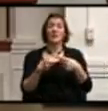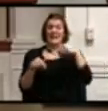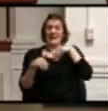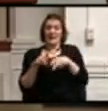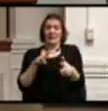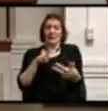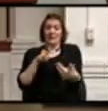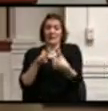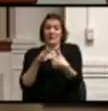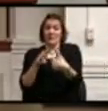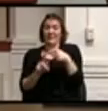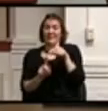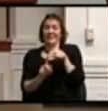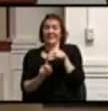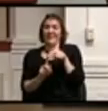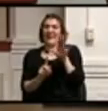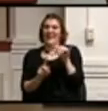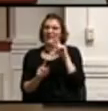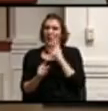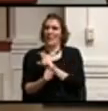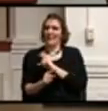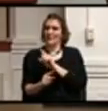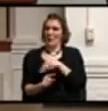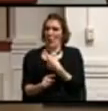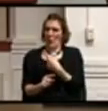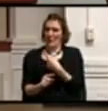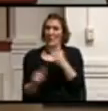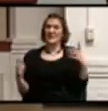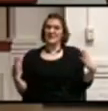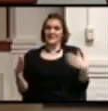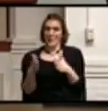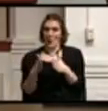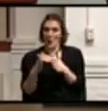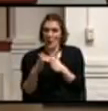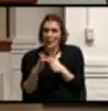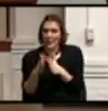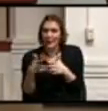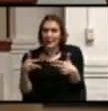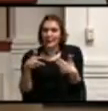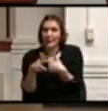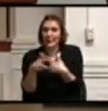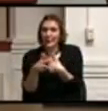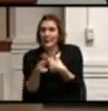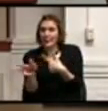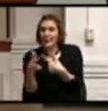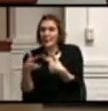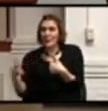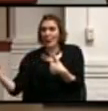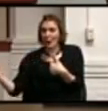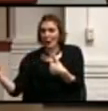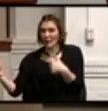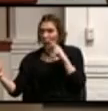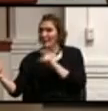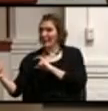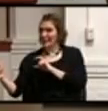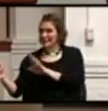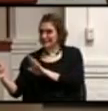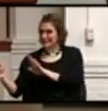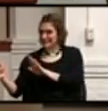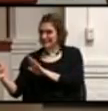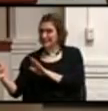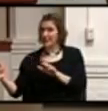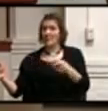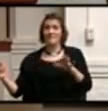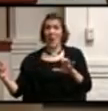a sign here, but narrow this down, create a crosswalk, and allow only police vehicles to pass through there.